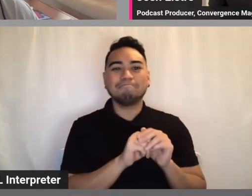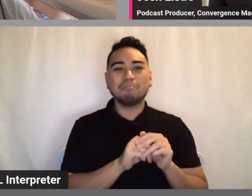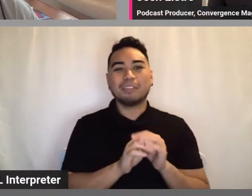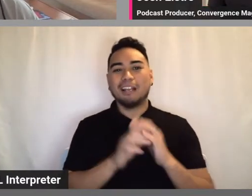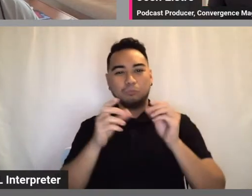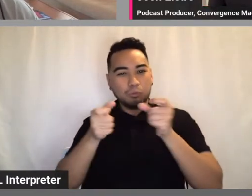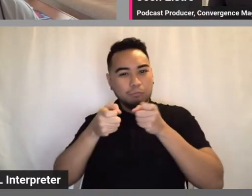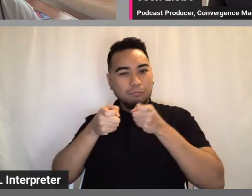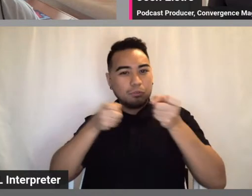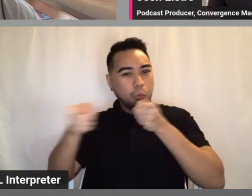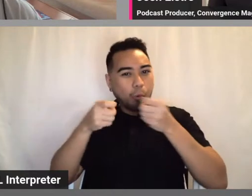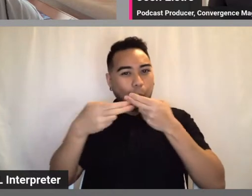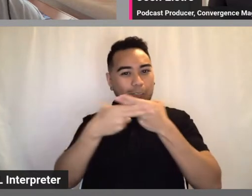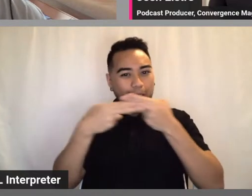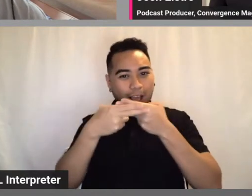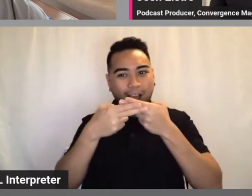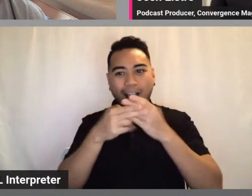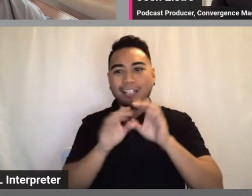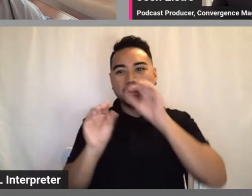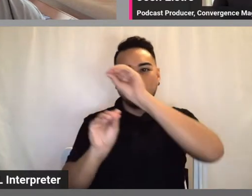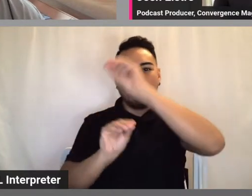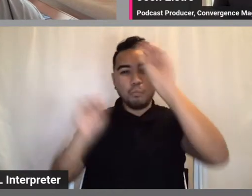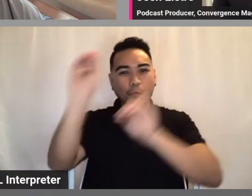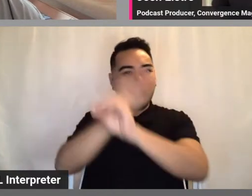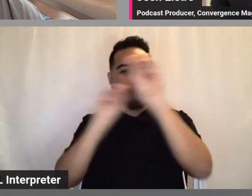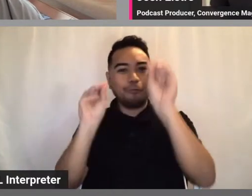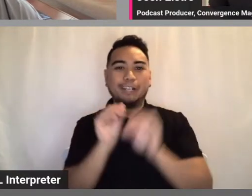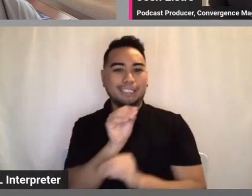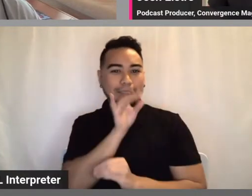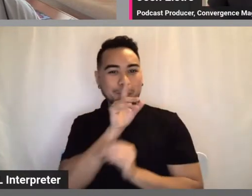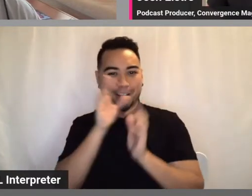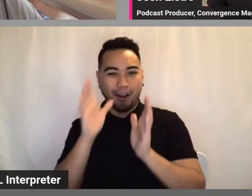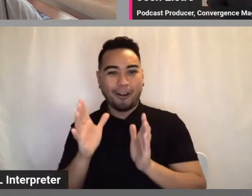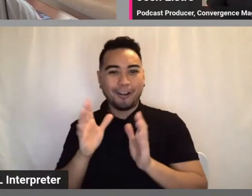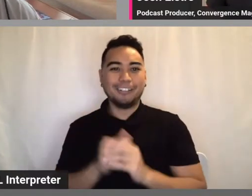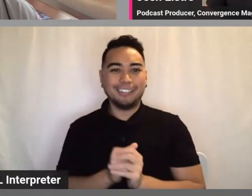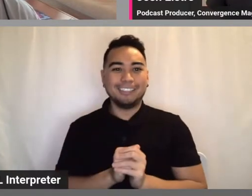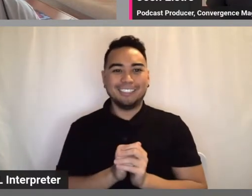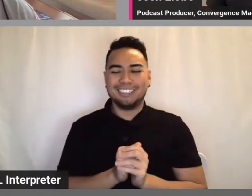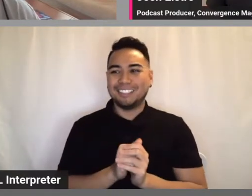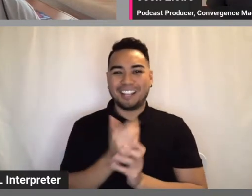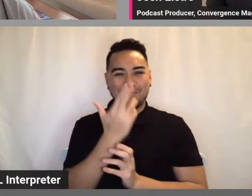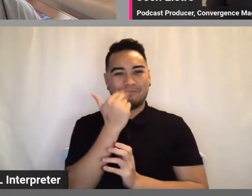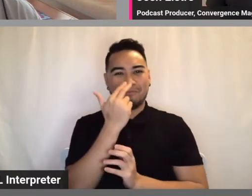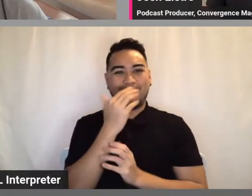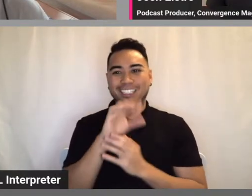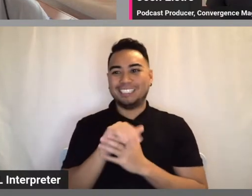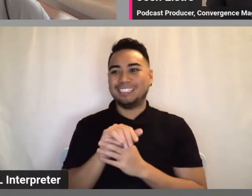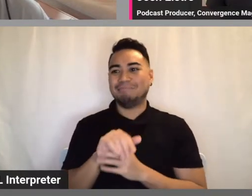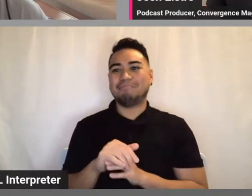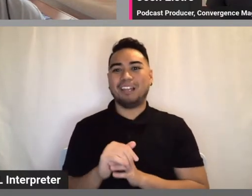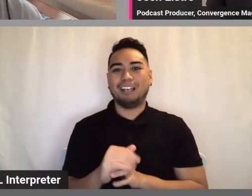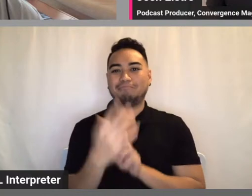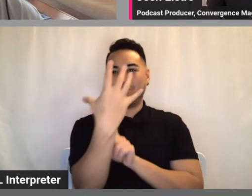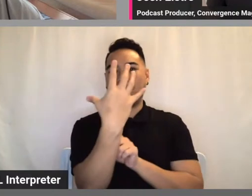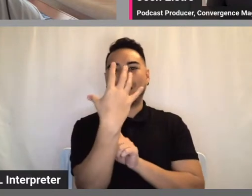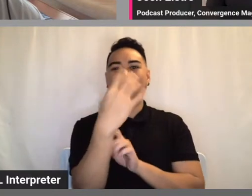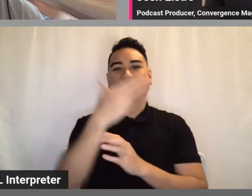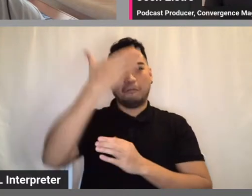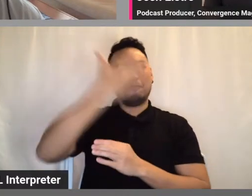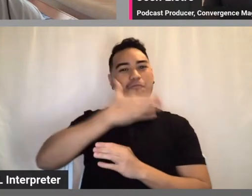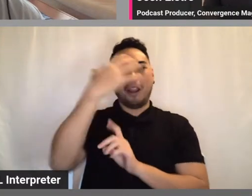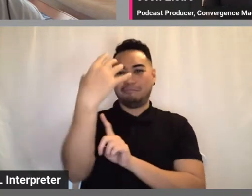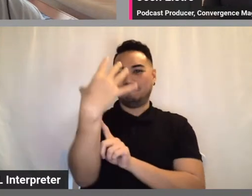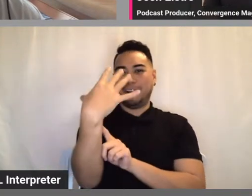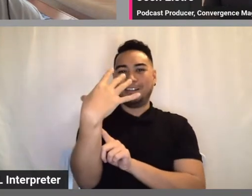moving featured speakers around. So it's funny to get him in front of the camera and not just behind it.